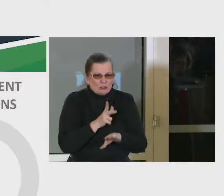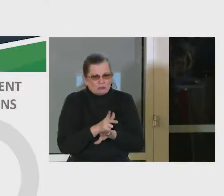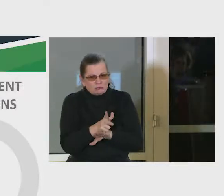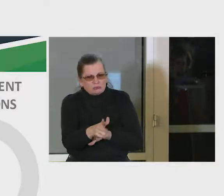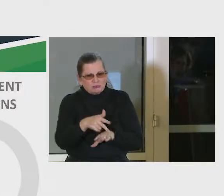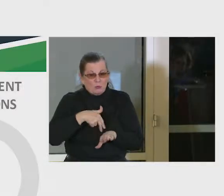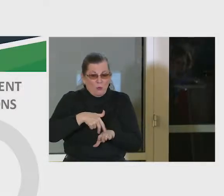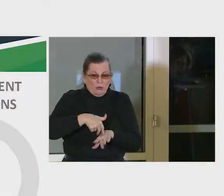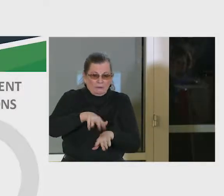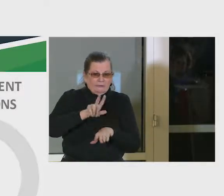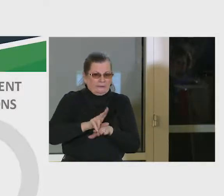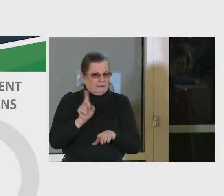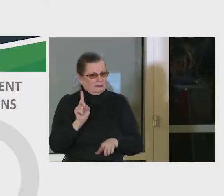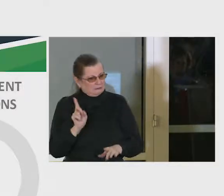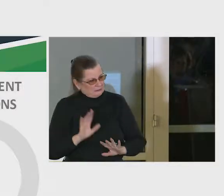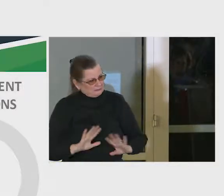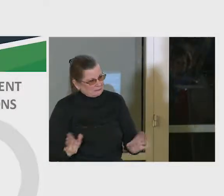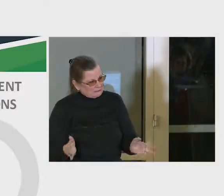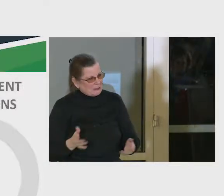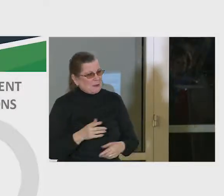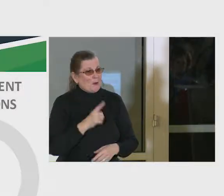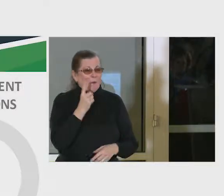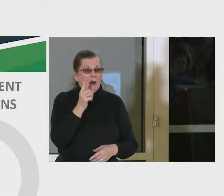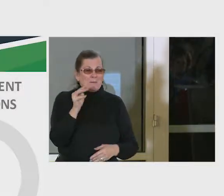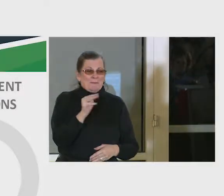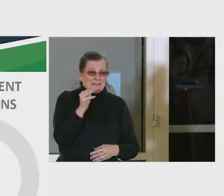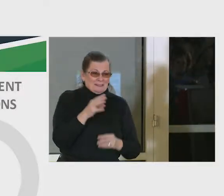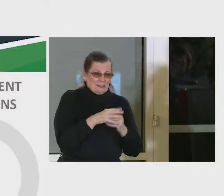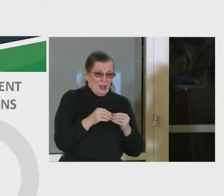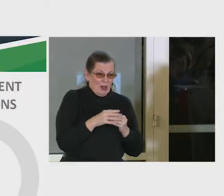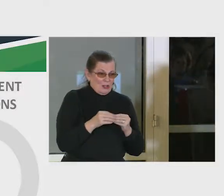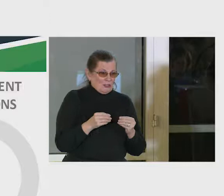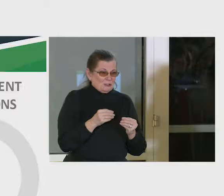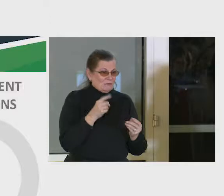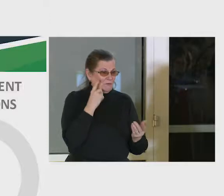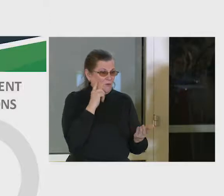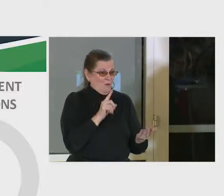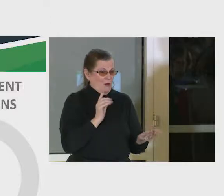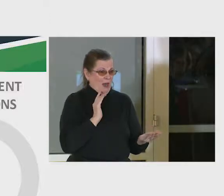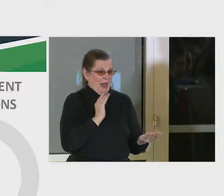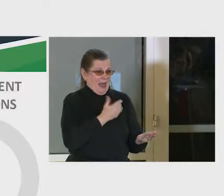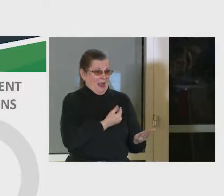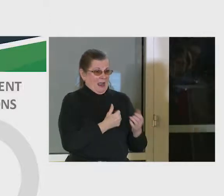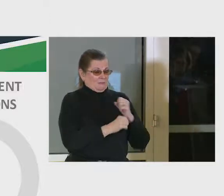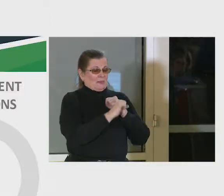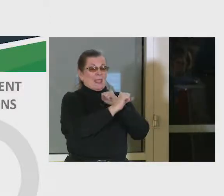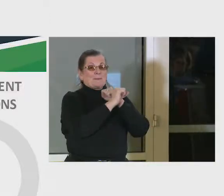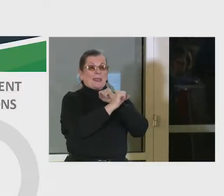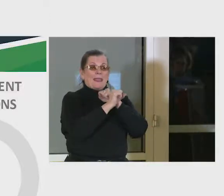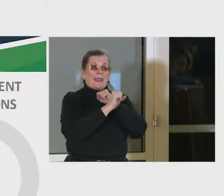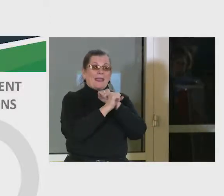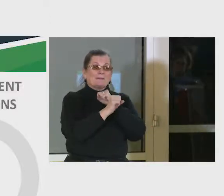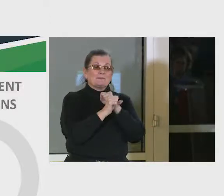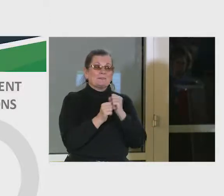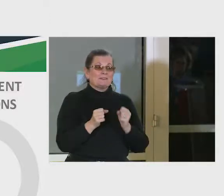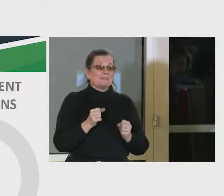Nearly $1 million to support our statehood campaign so the district can indeed become the 51st state in the union. And